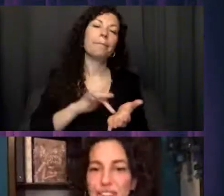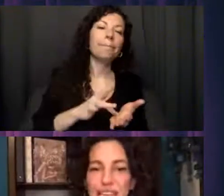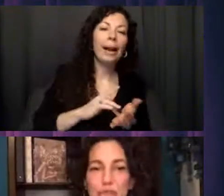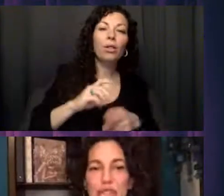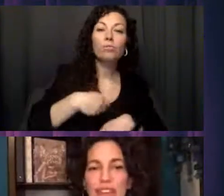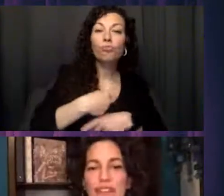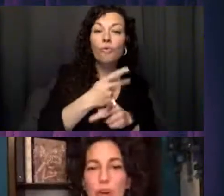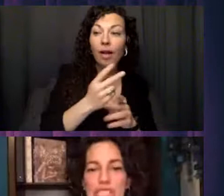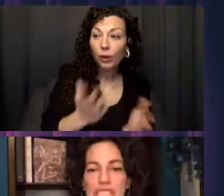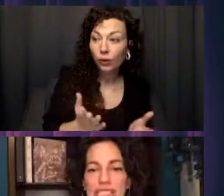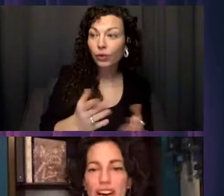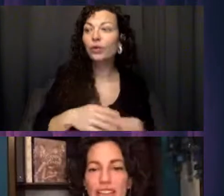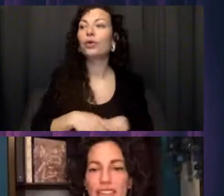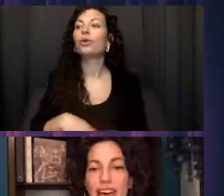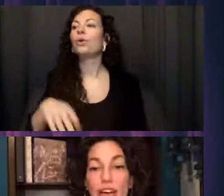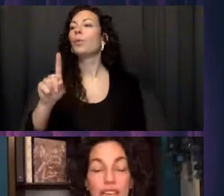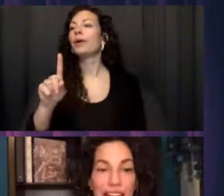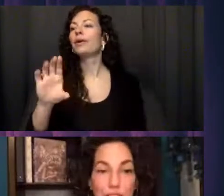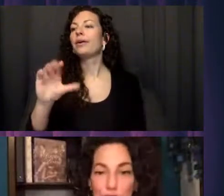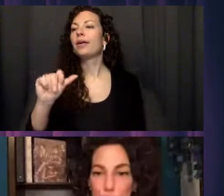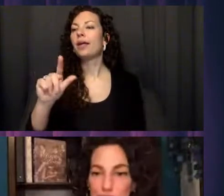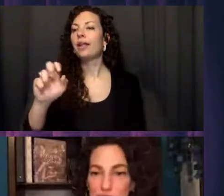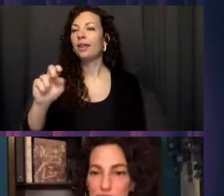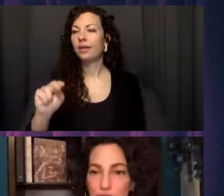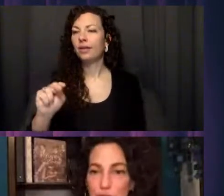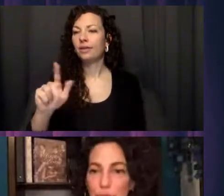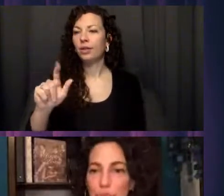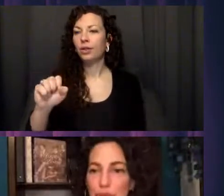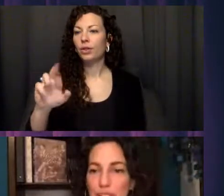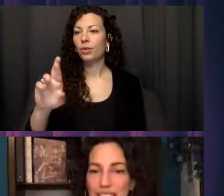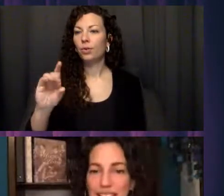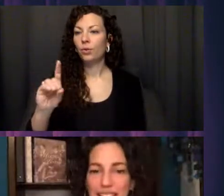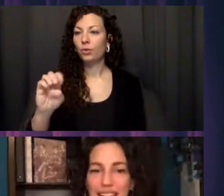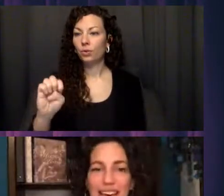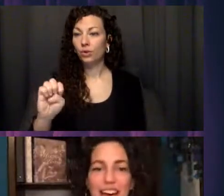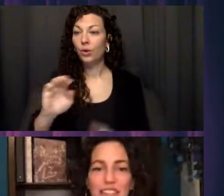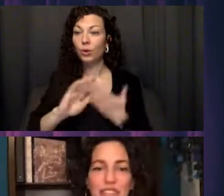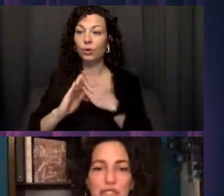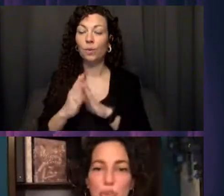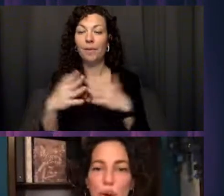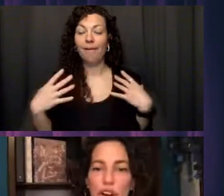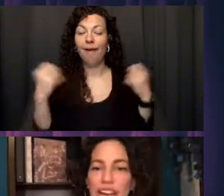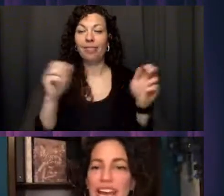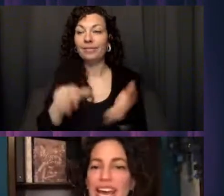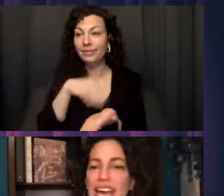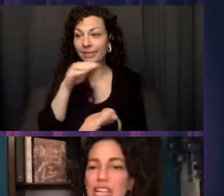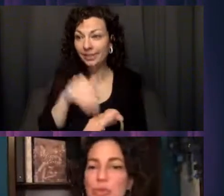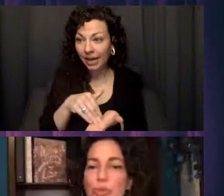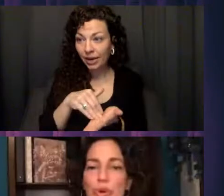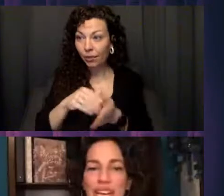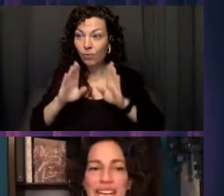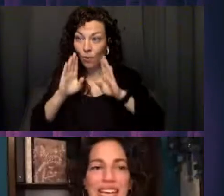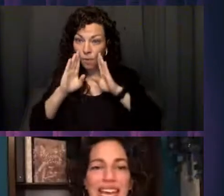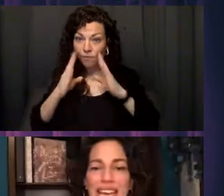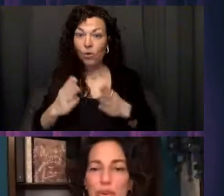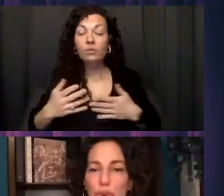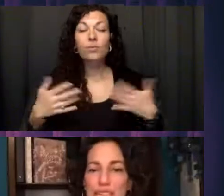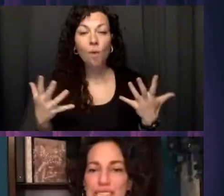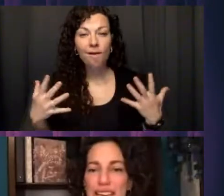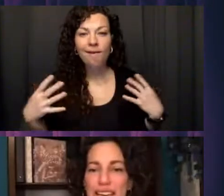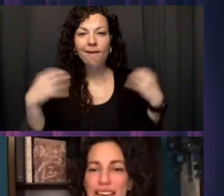that focuses on the health needs of the LGBTQ community. Aviva's work is rooted